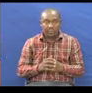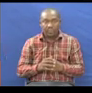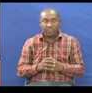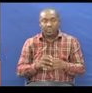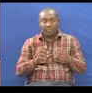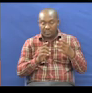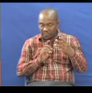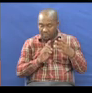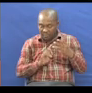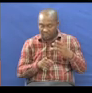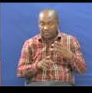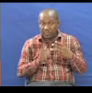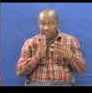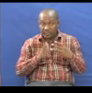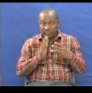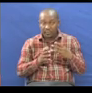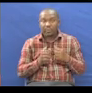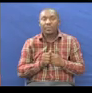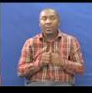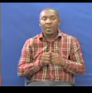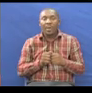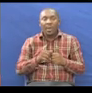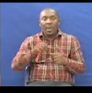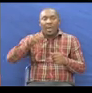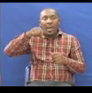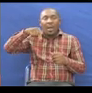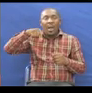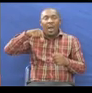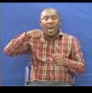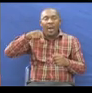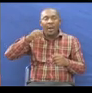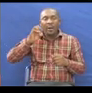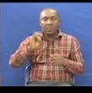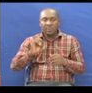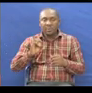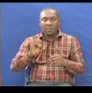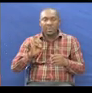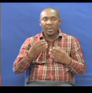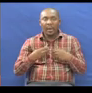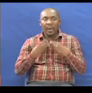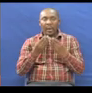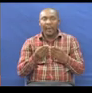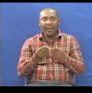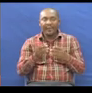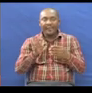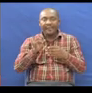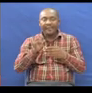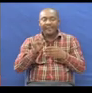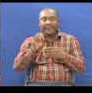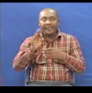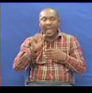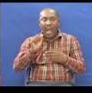And lastly, the quadratic equations whose factorization leads us to the perfect square.